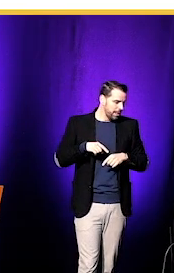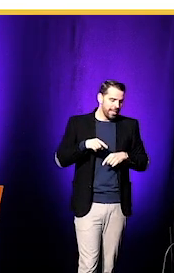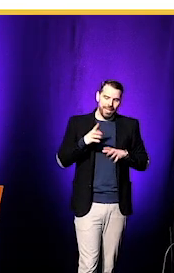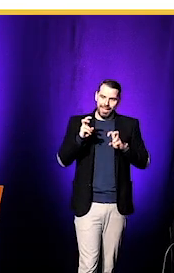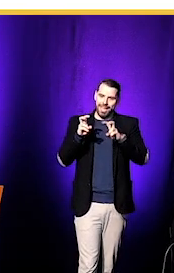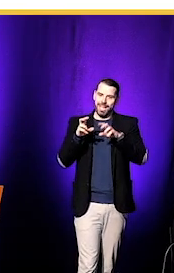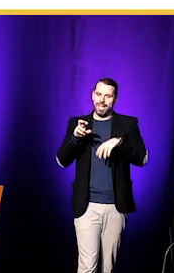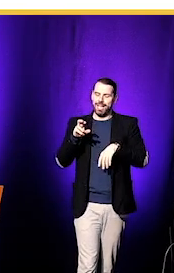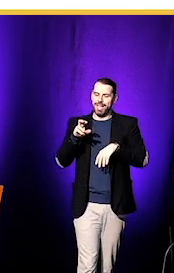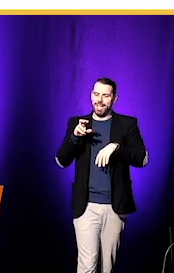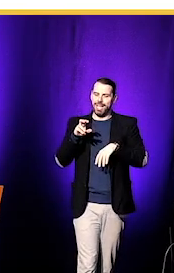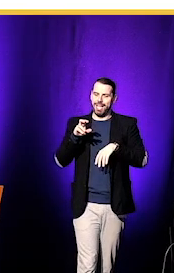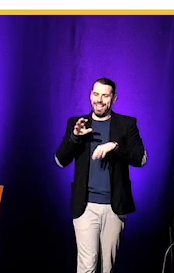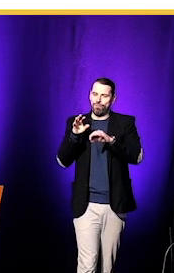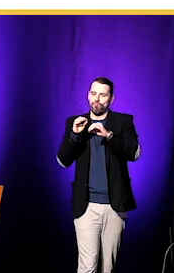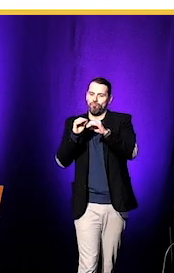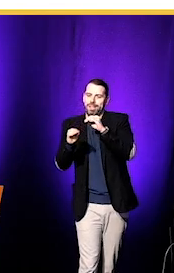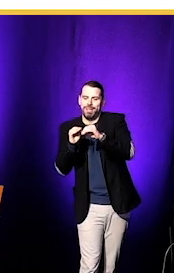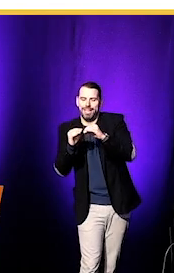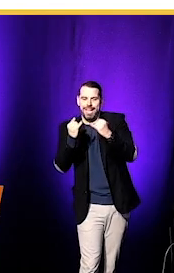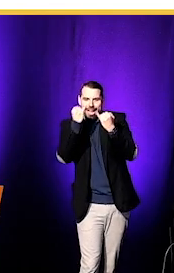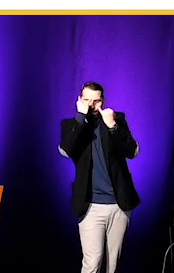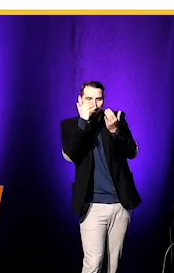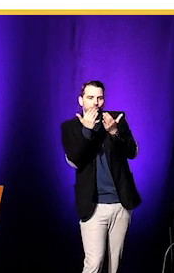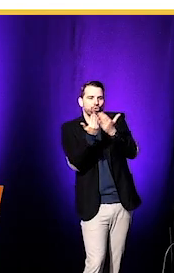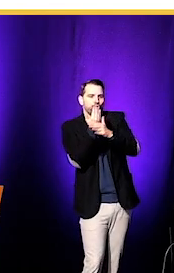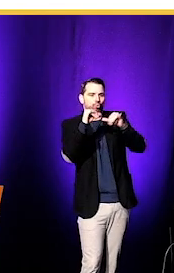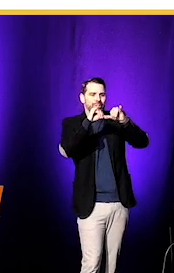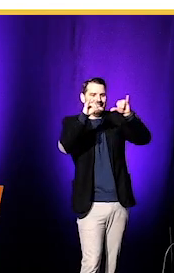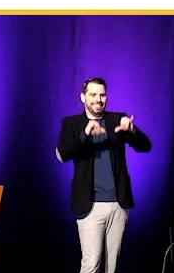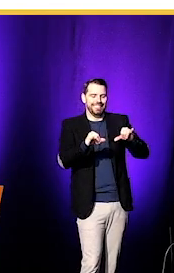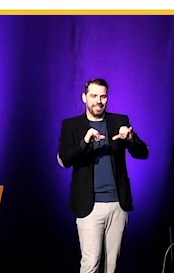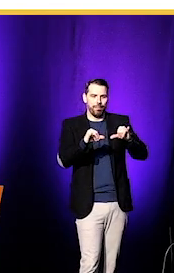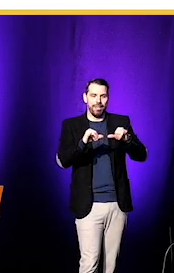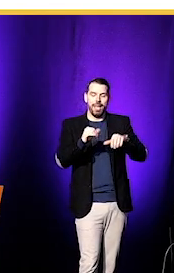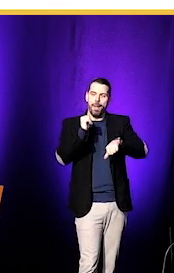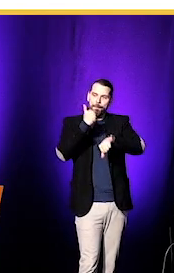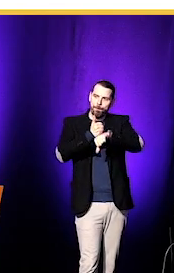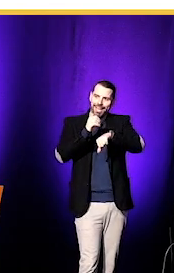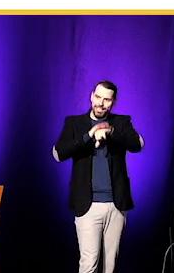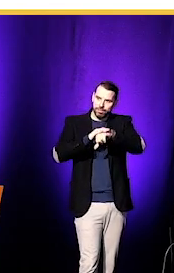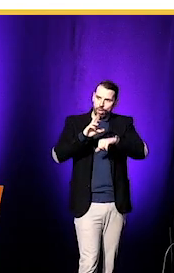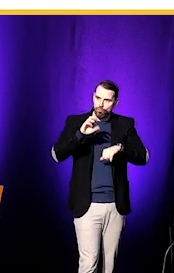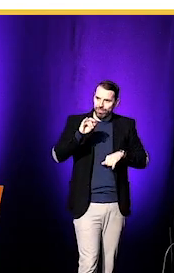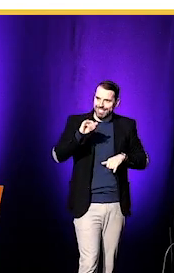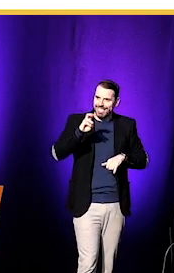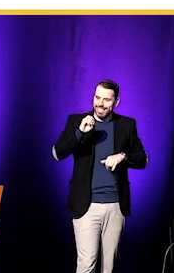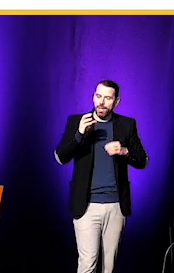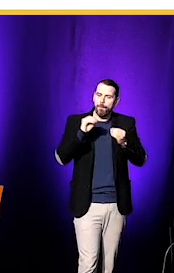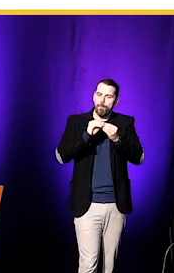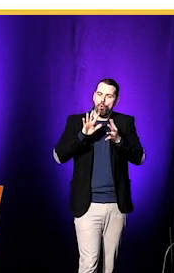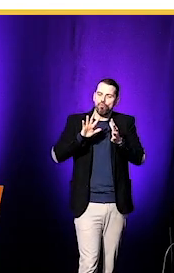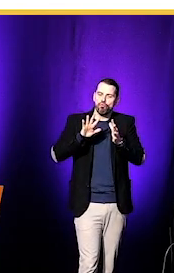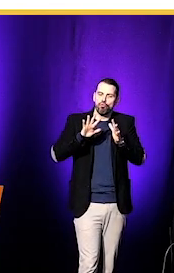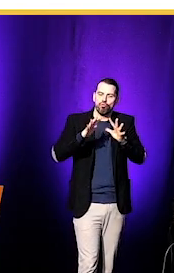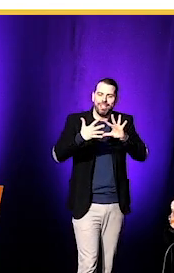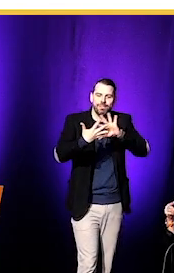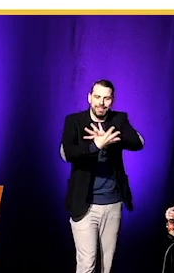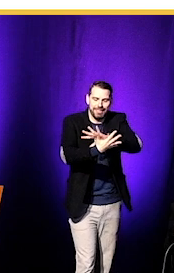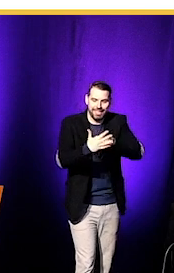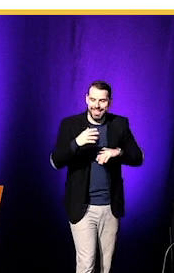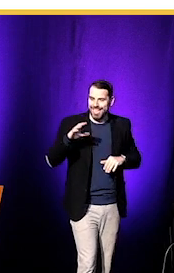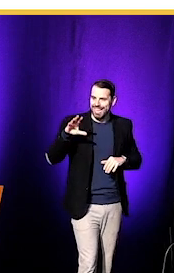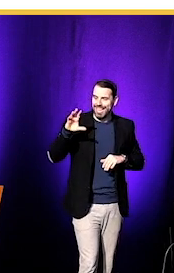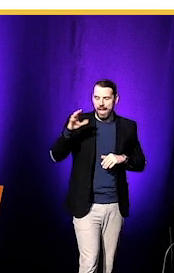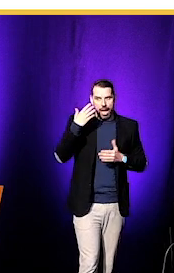and imagining new systems and ecologies that are resilient, sustainable, and transformative. Ecologies, words I'm going to keep